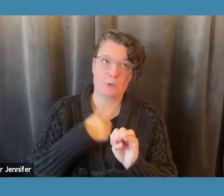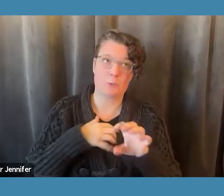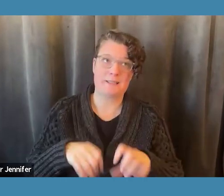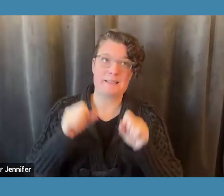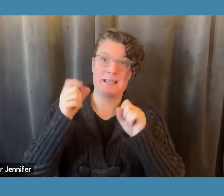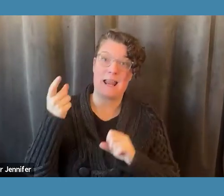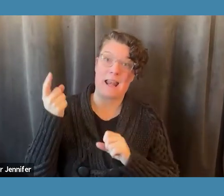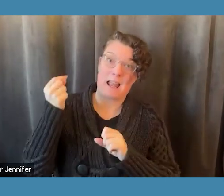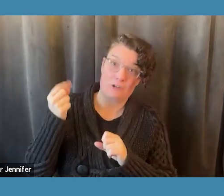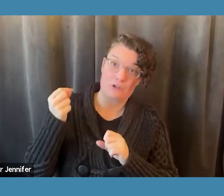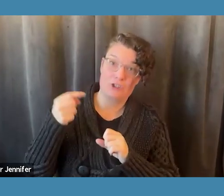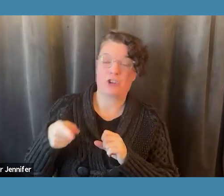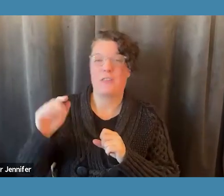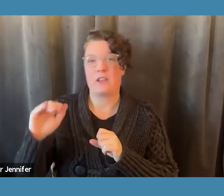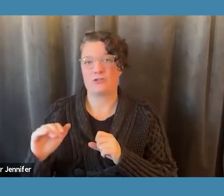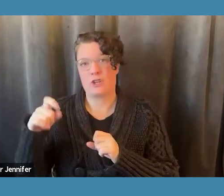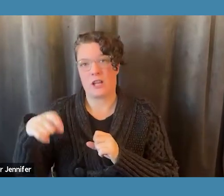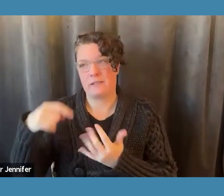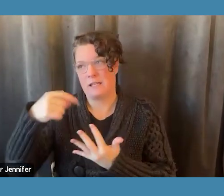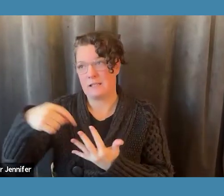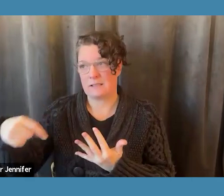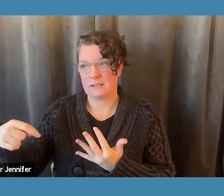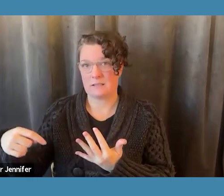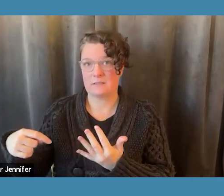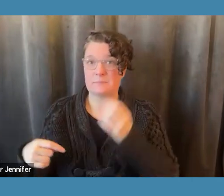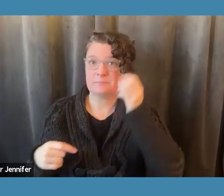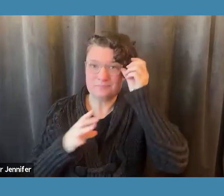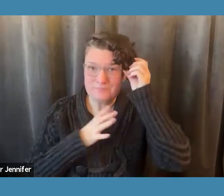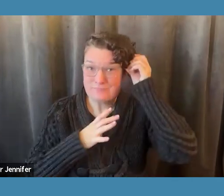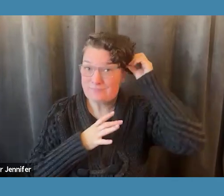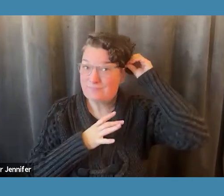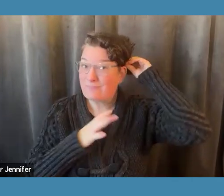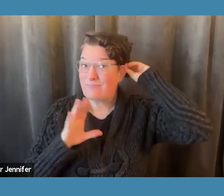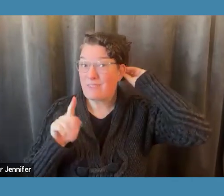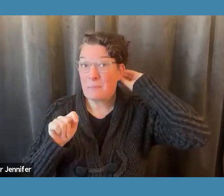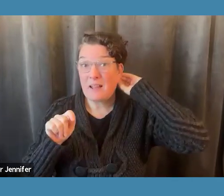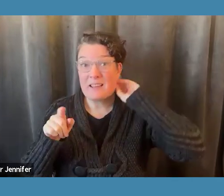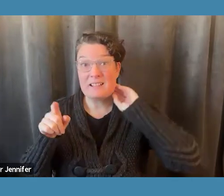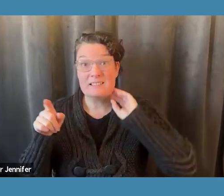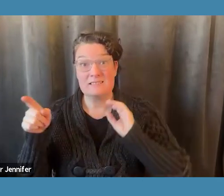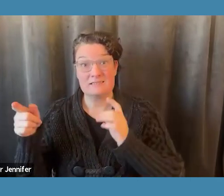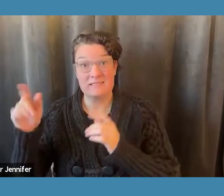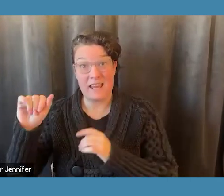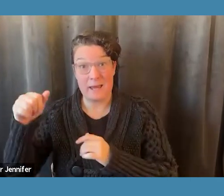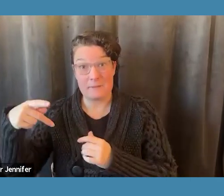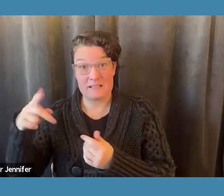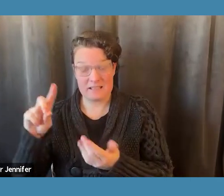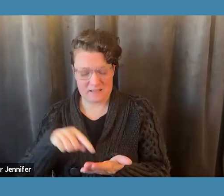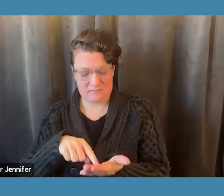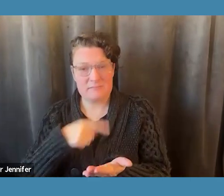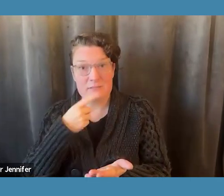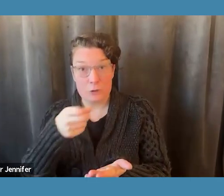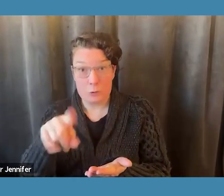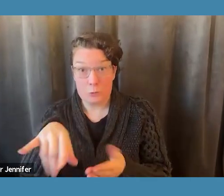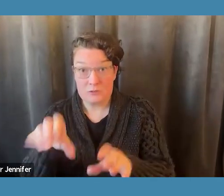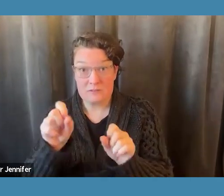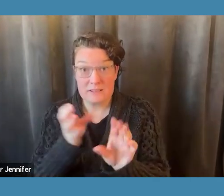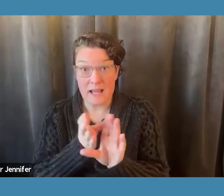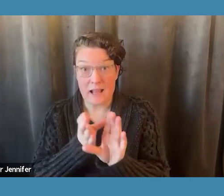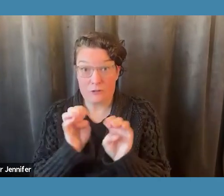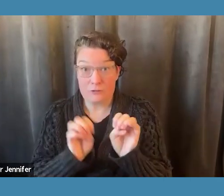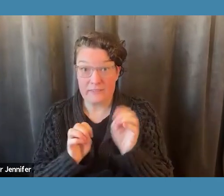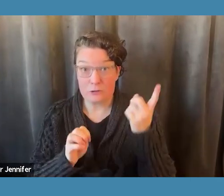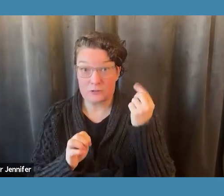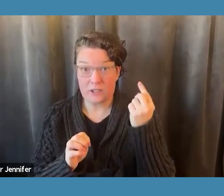this child needs blah, blah, blah. If they read that IEP and see, hey, there was a psychological done last year, we don't have